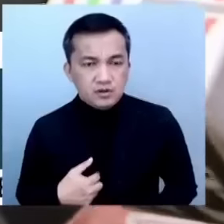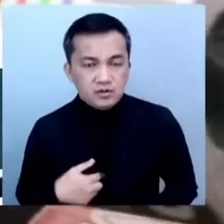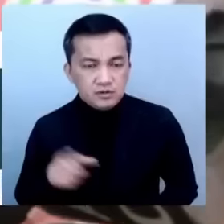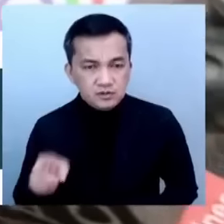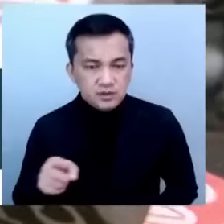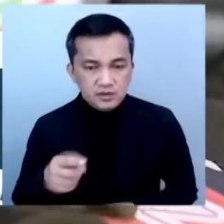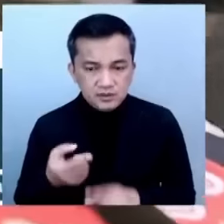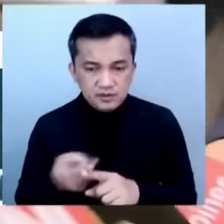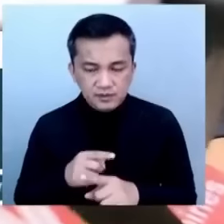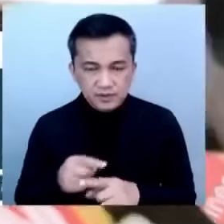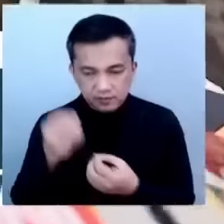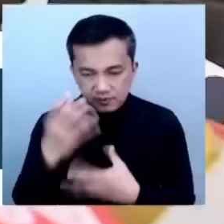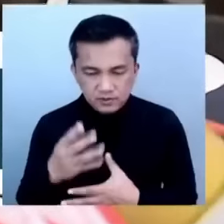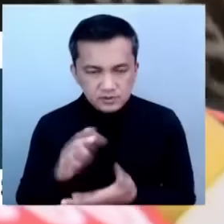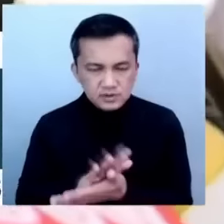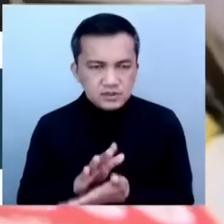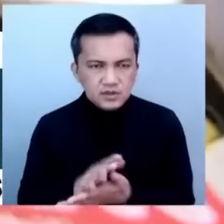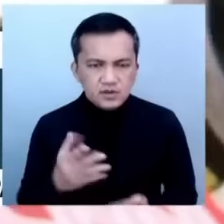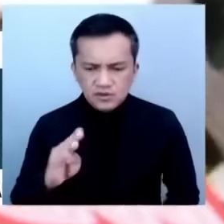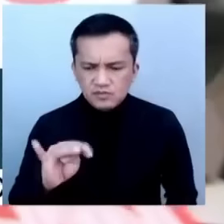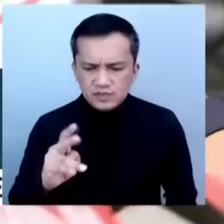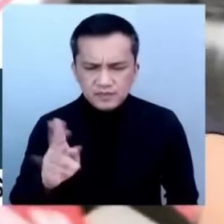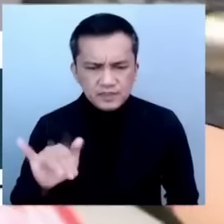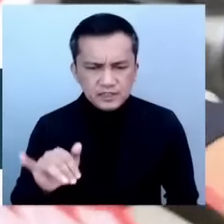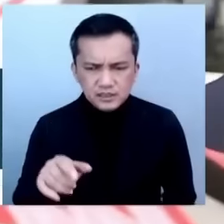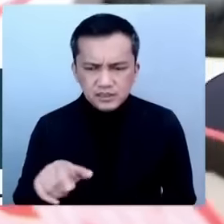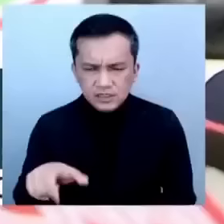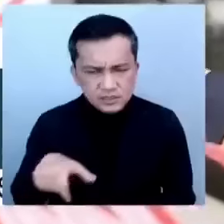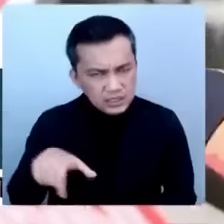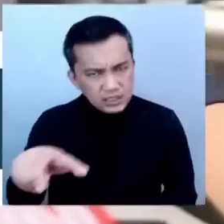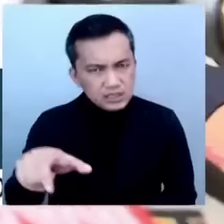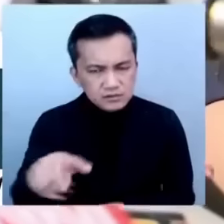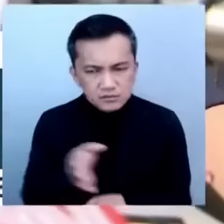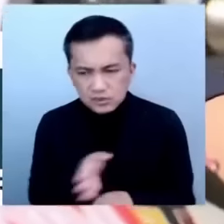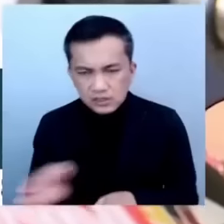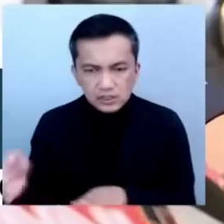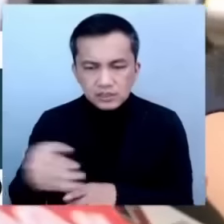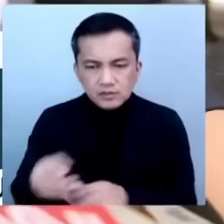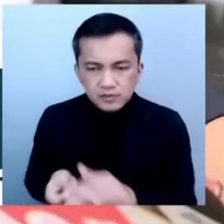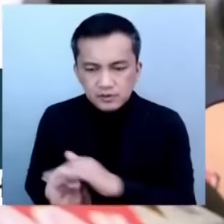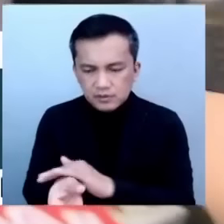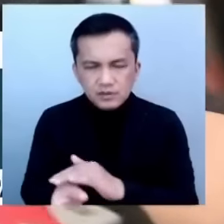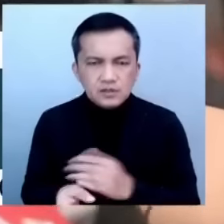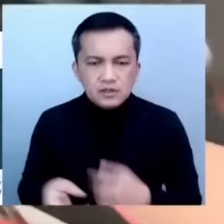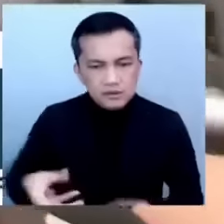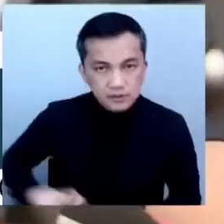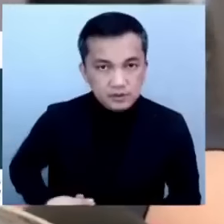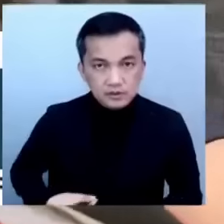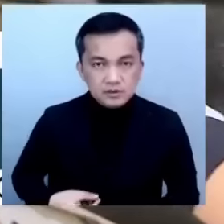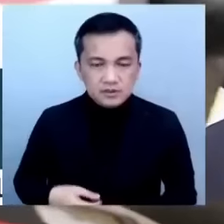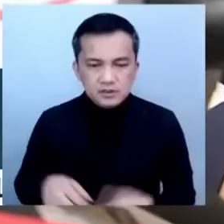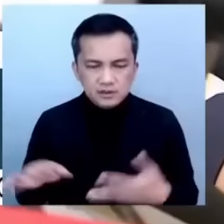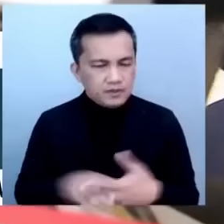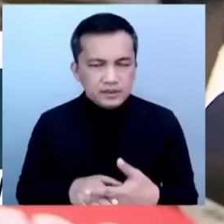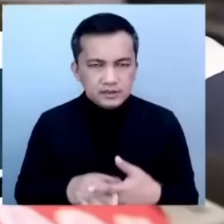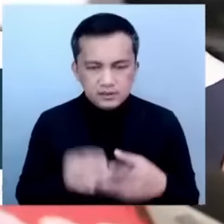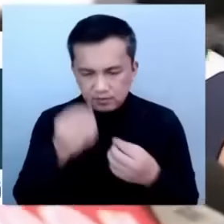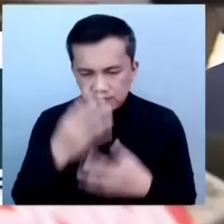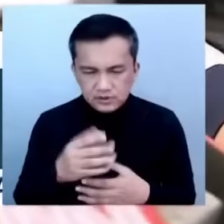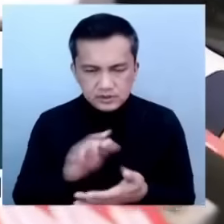information sheet, there was no bribery or indirect or direct bribery filed in the information sheet. It is only the case